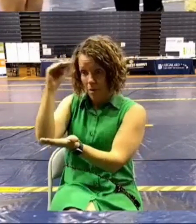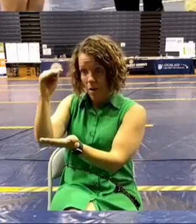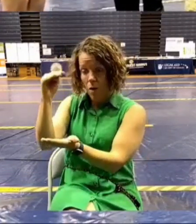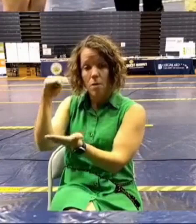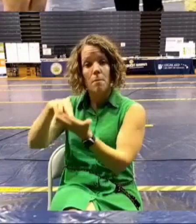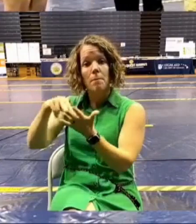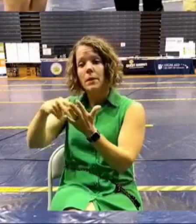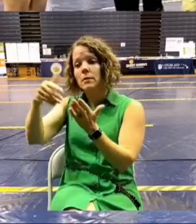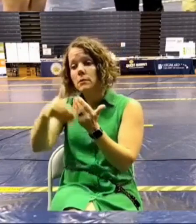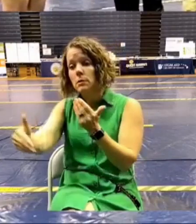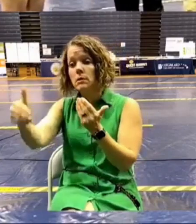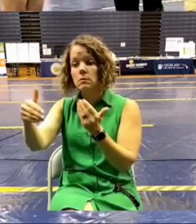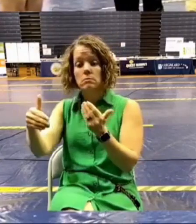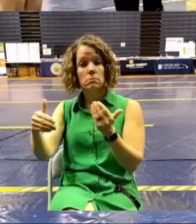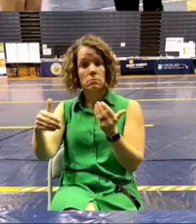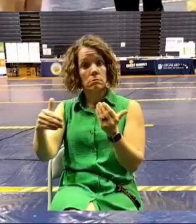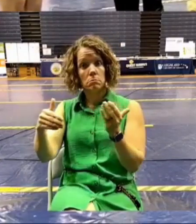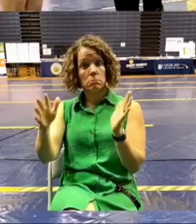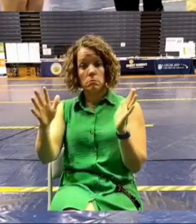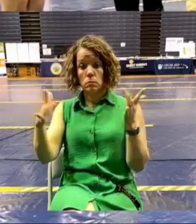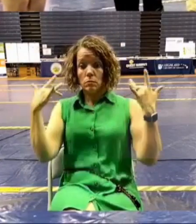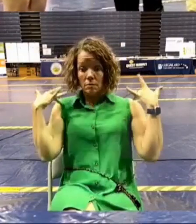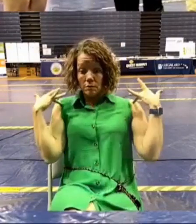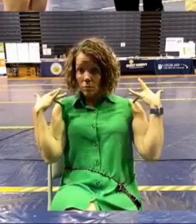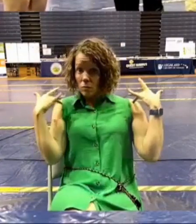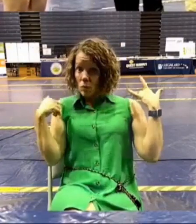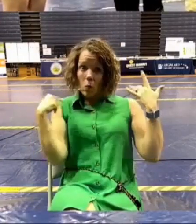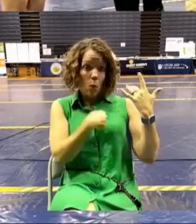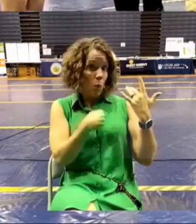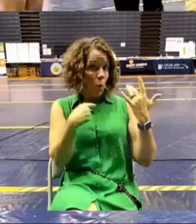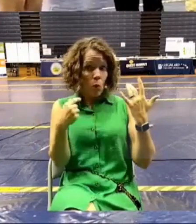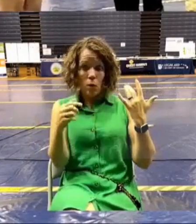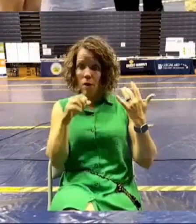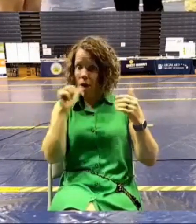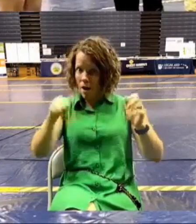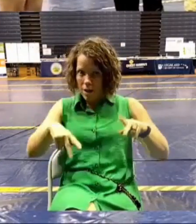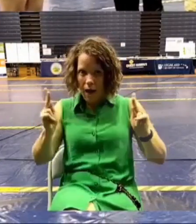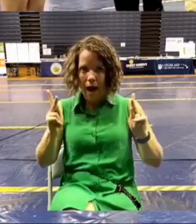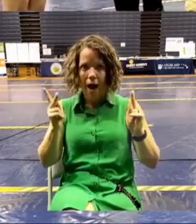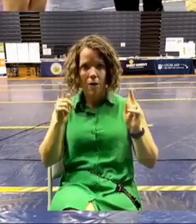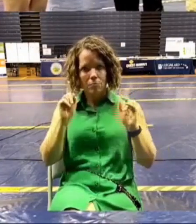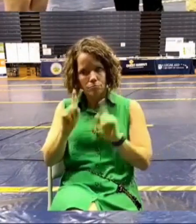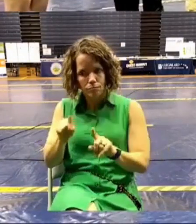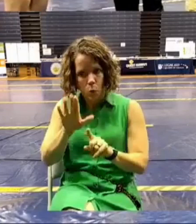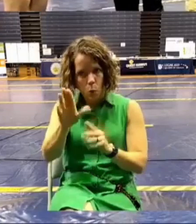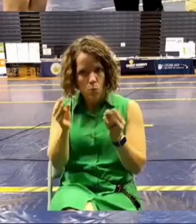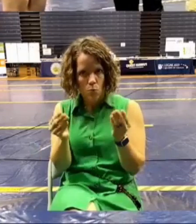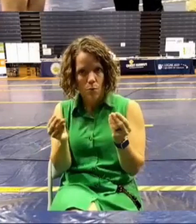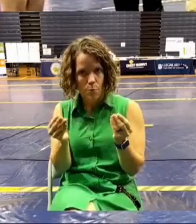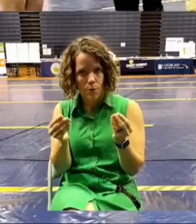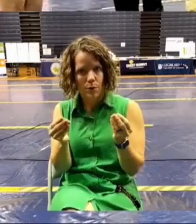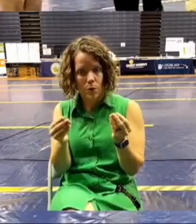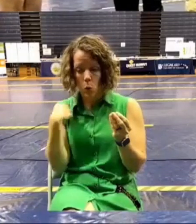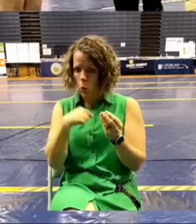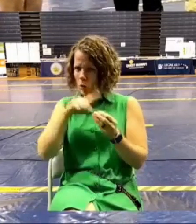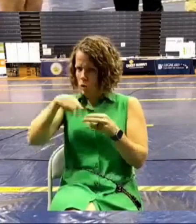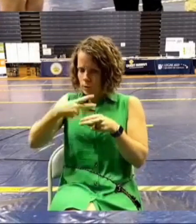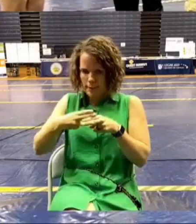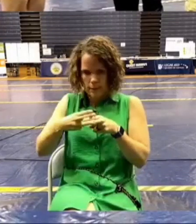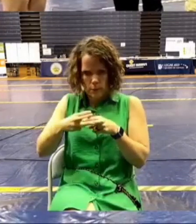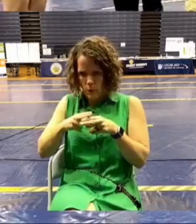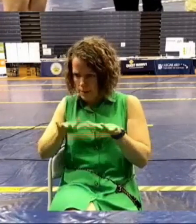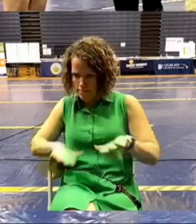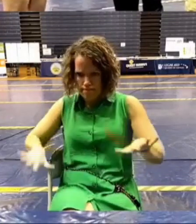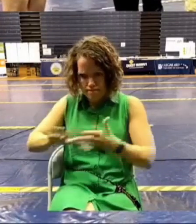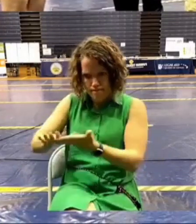right to be on your property. We appreciate that we had it temporarily to get that work done, but it's